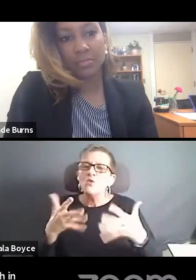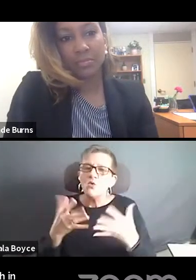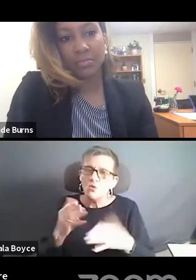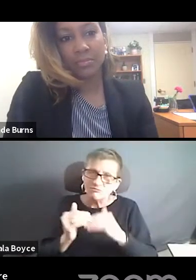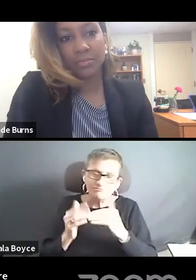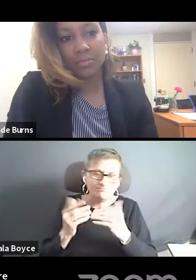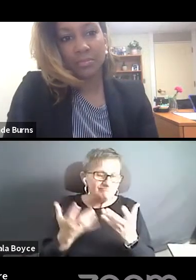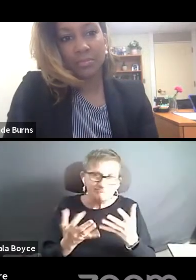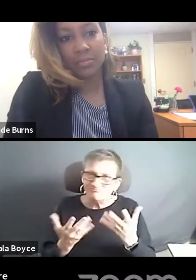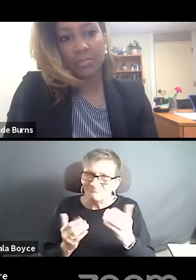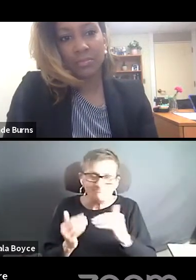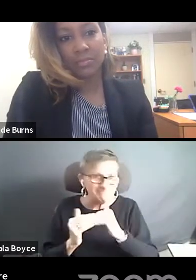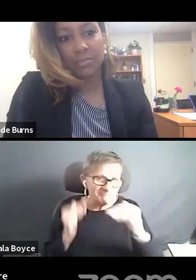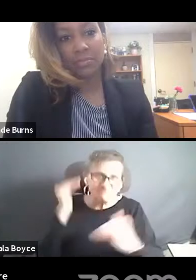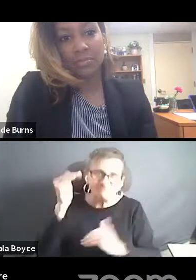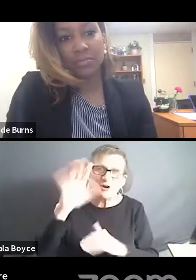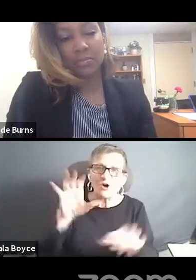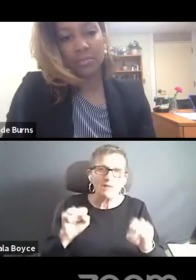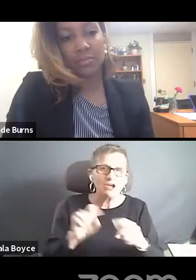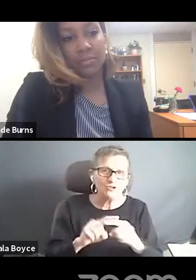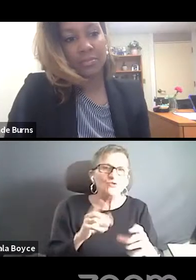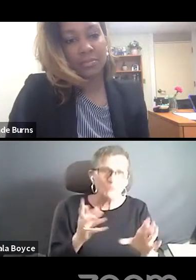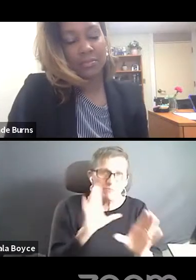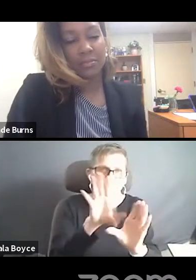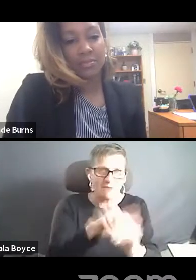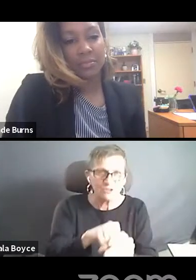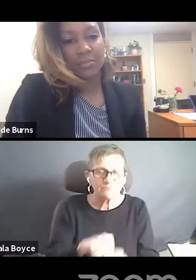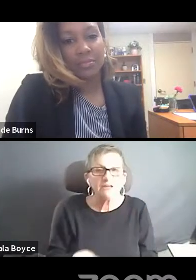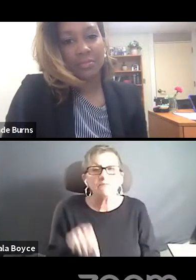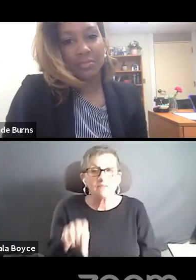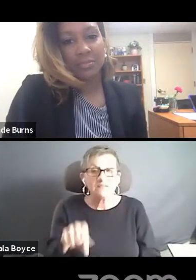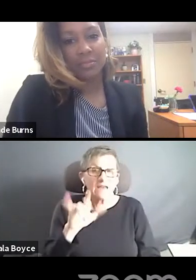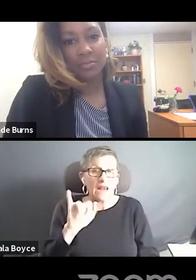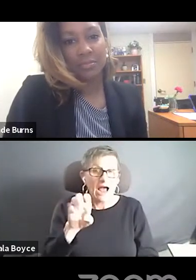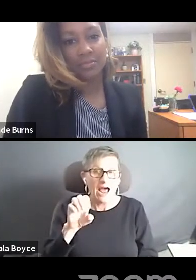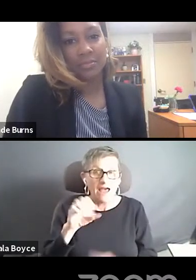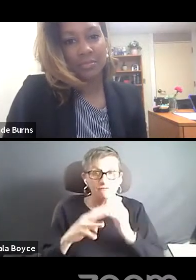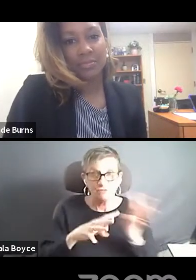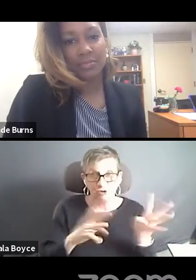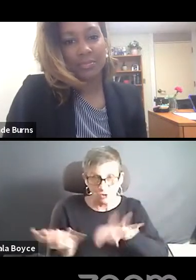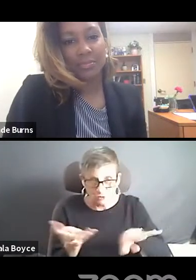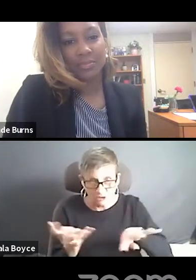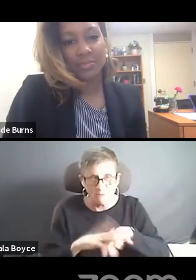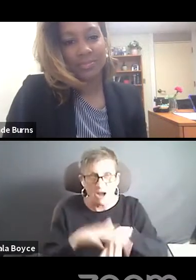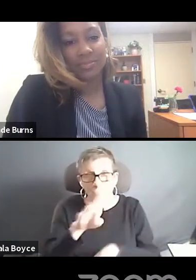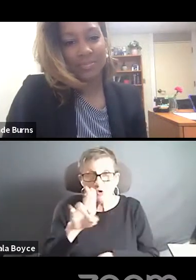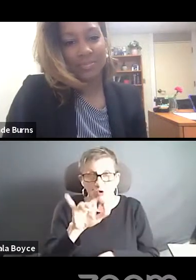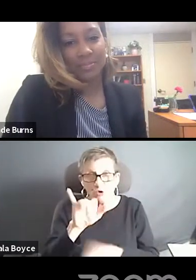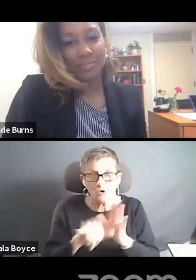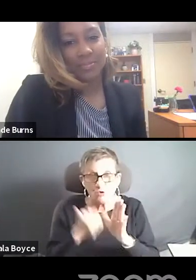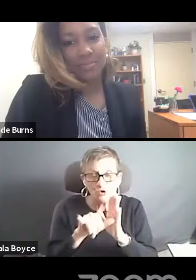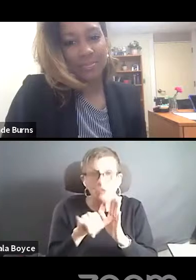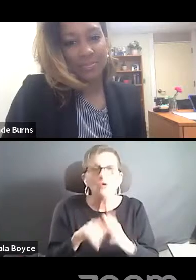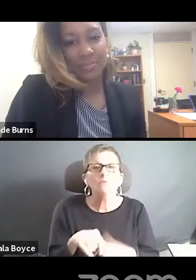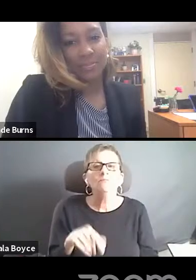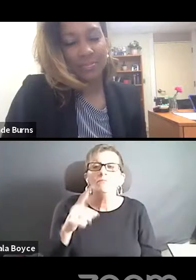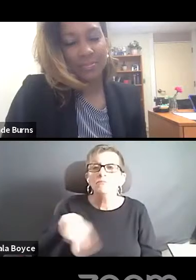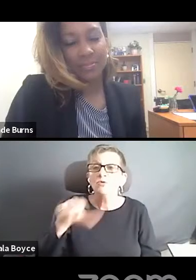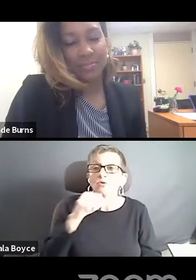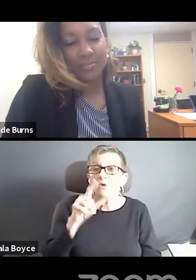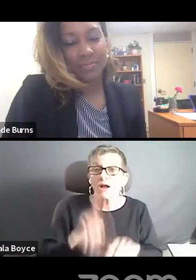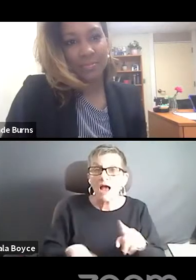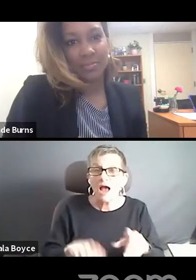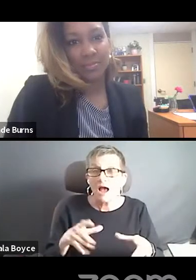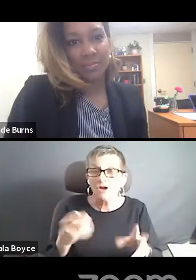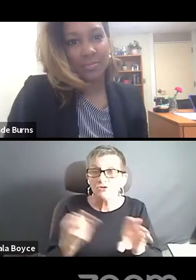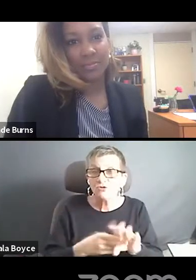participate. Today's conversation is being live streamed on YouTube and will be recorded for those unable to join us live or for whom